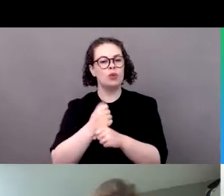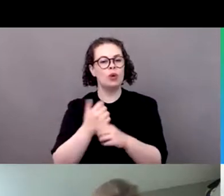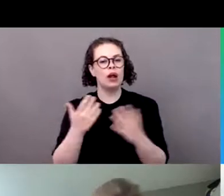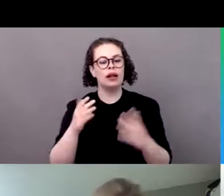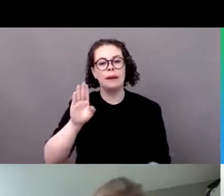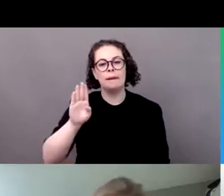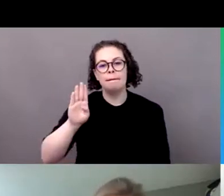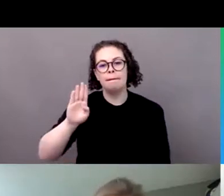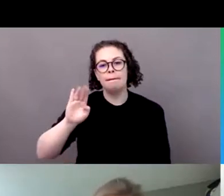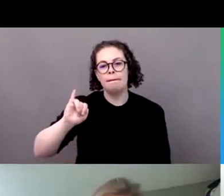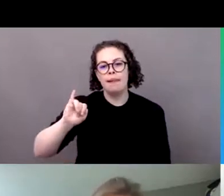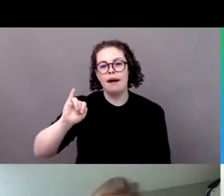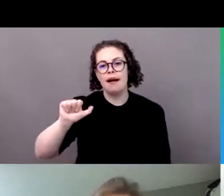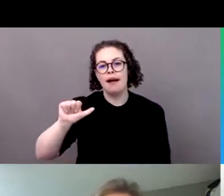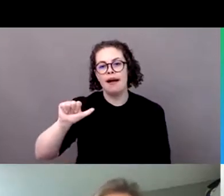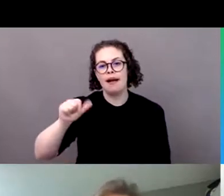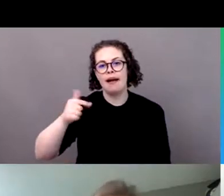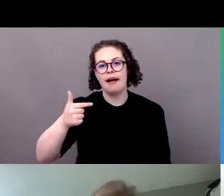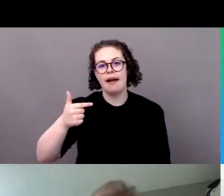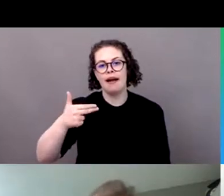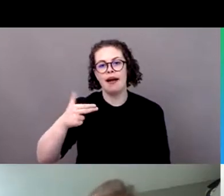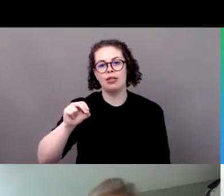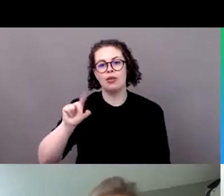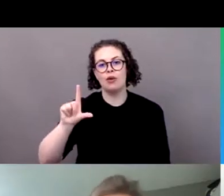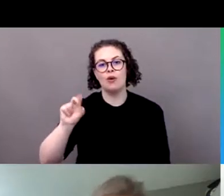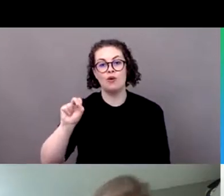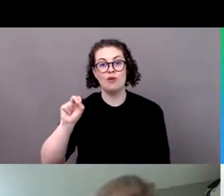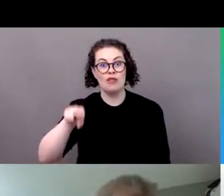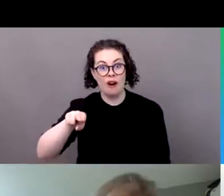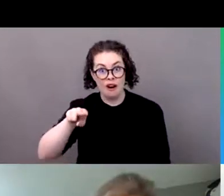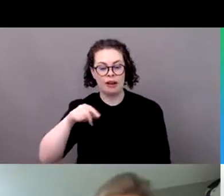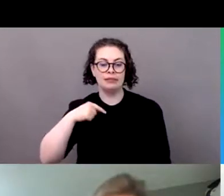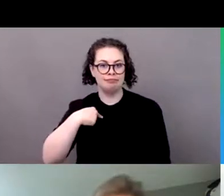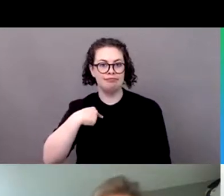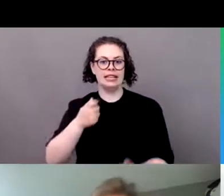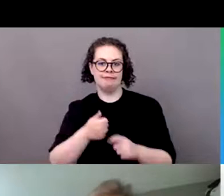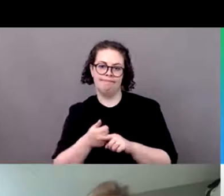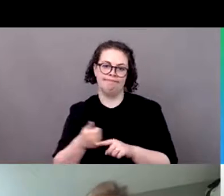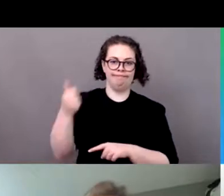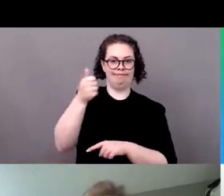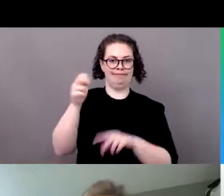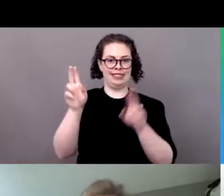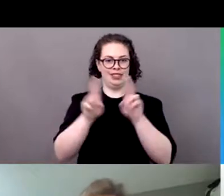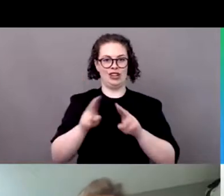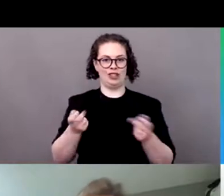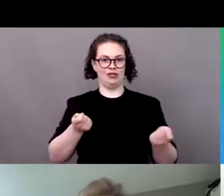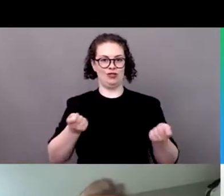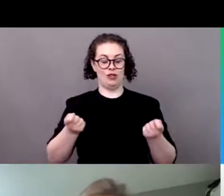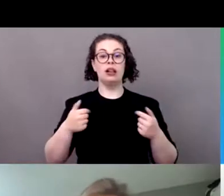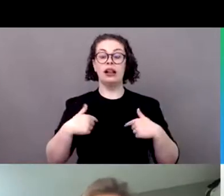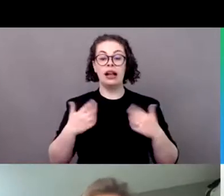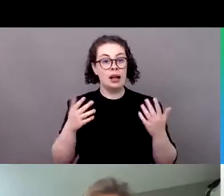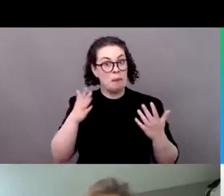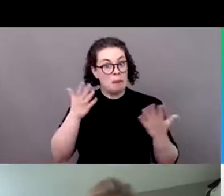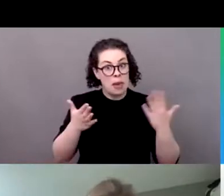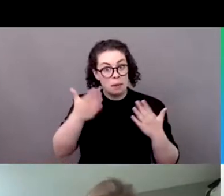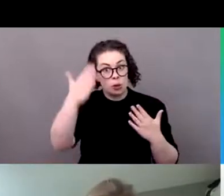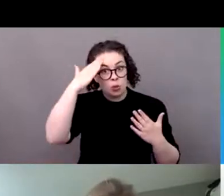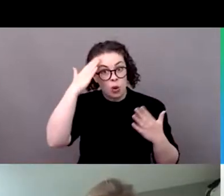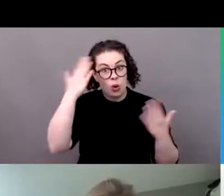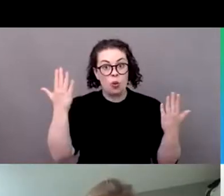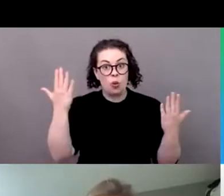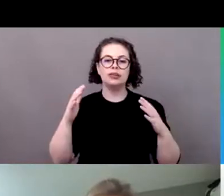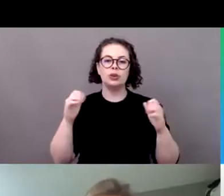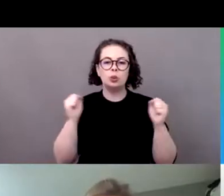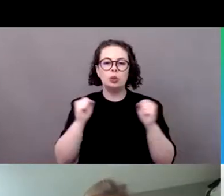It's an international Olympic winter sport, combining cross-country skiing, extremely demanding endurance sport, and